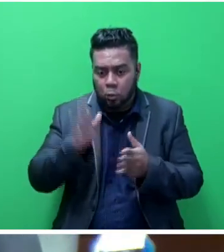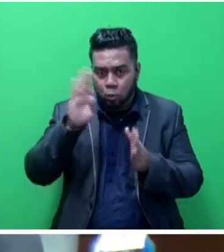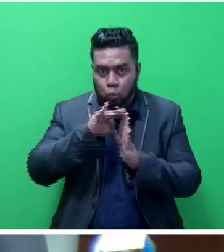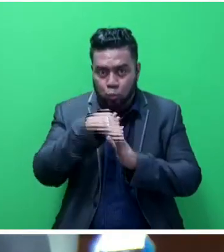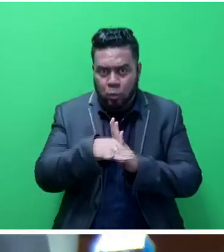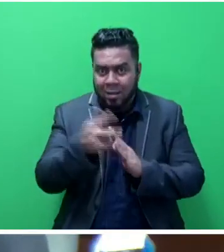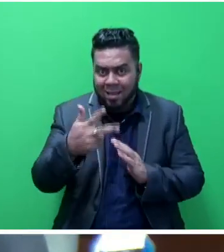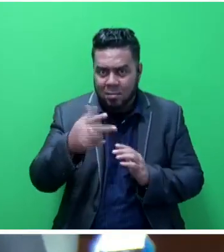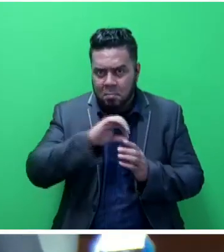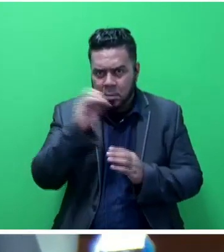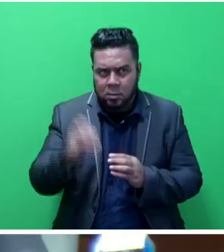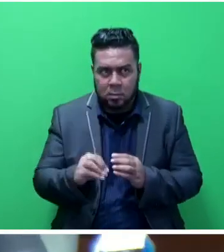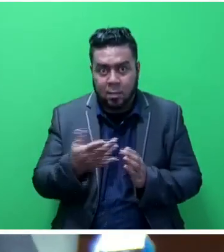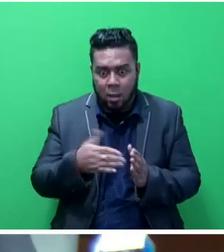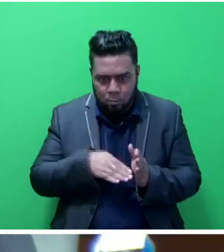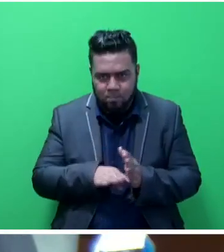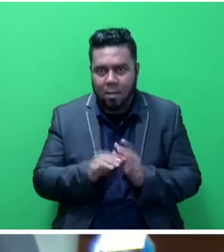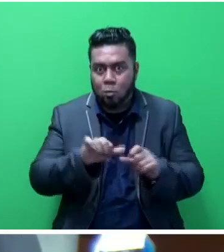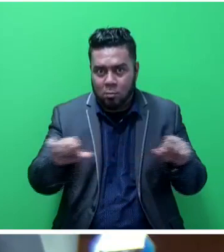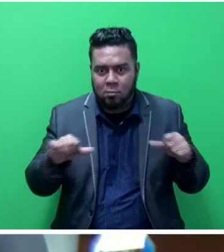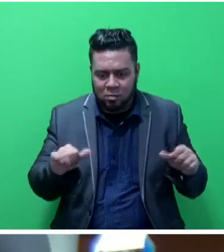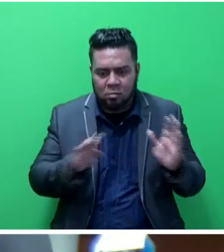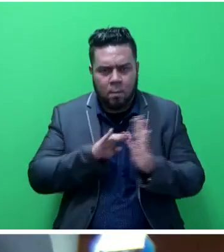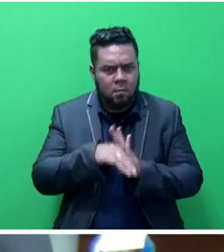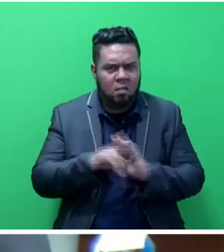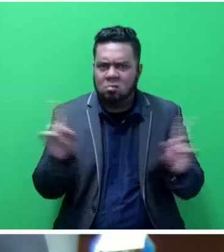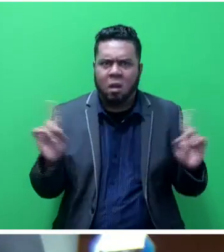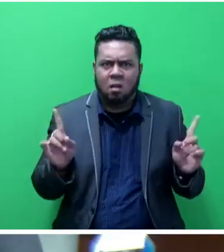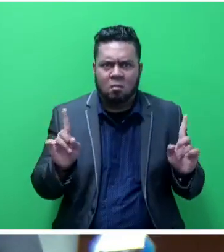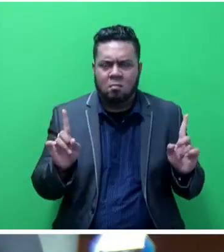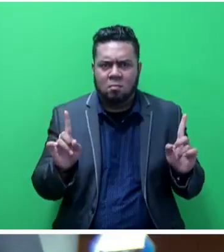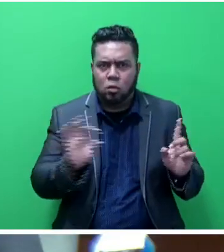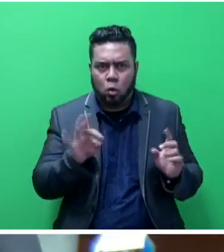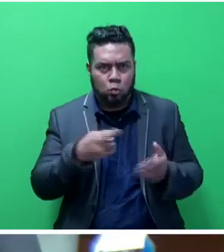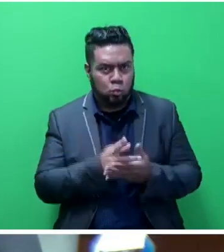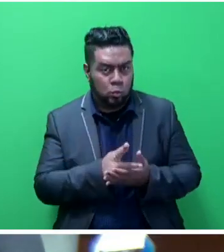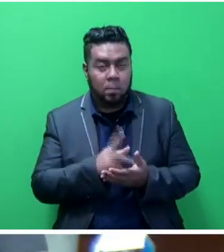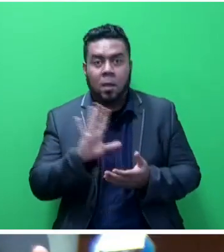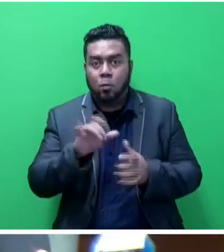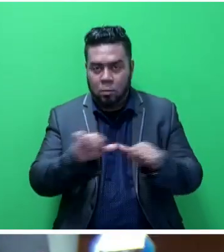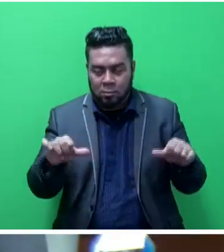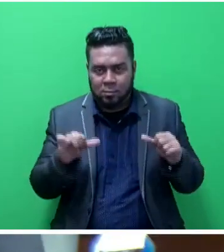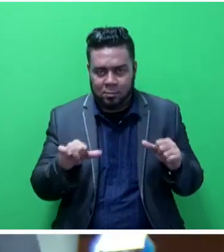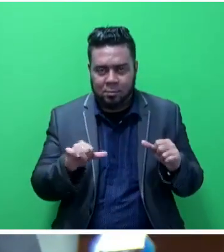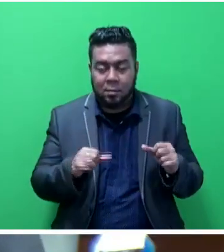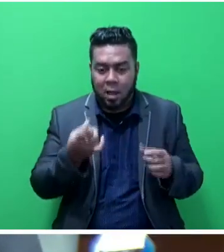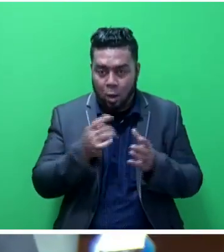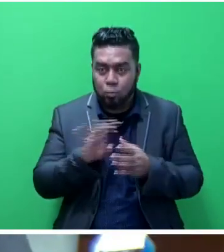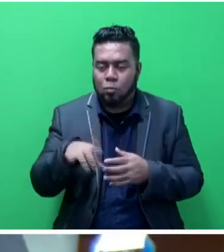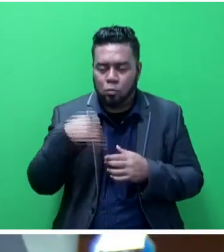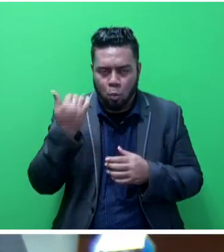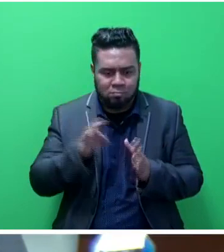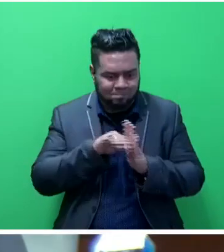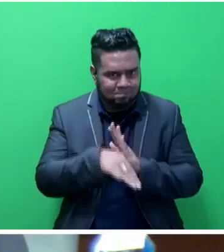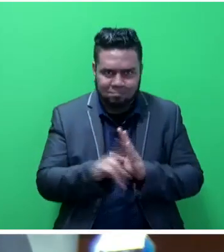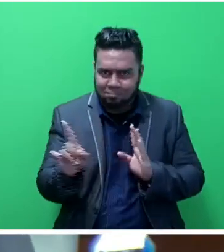to 8%, and therefore agriculture is declining. No. Agricultural output is not